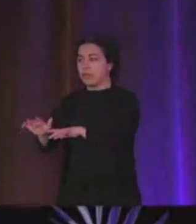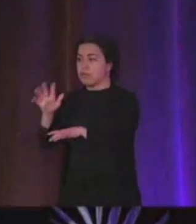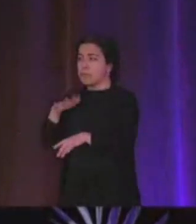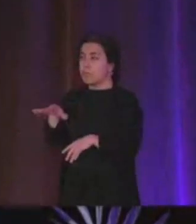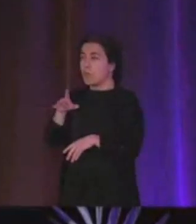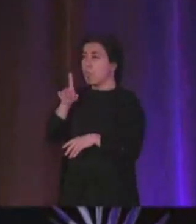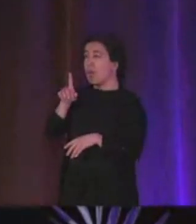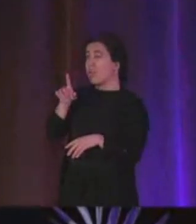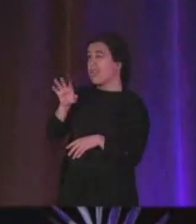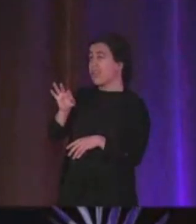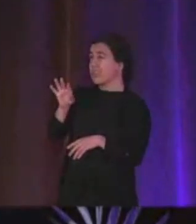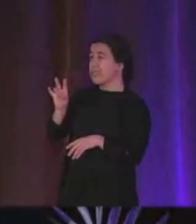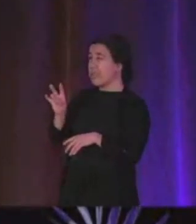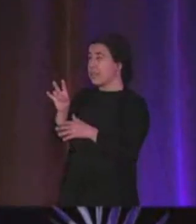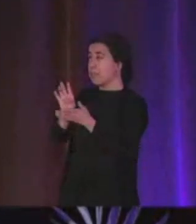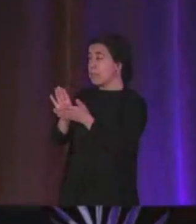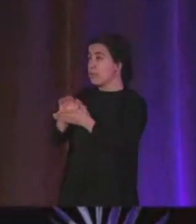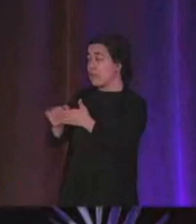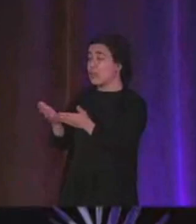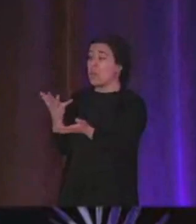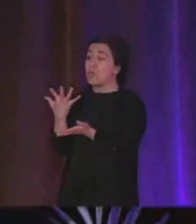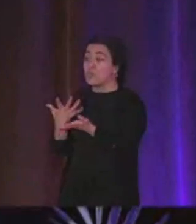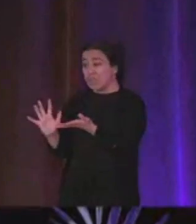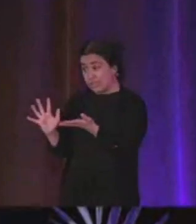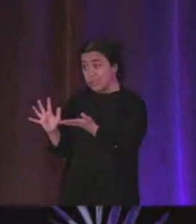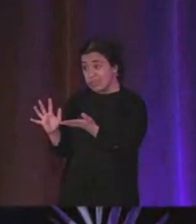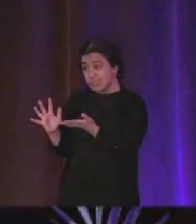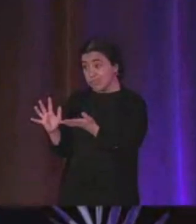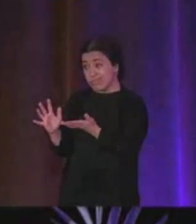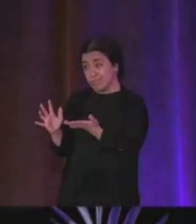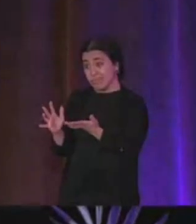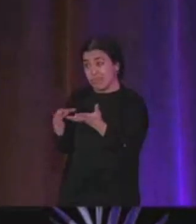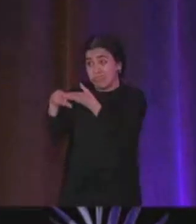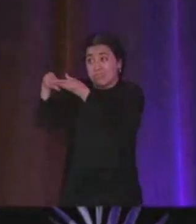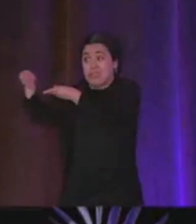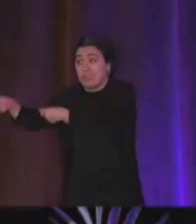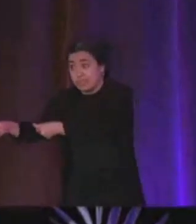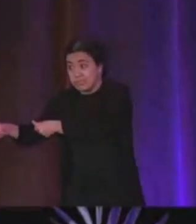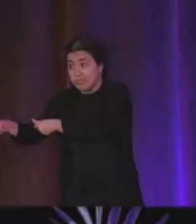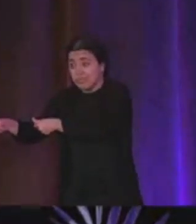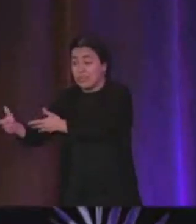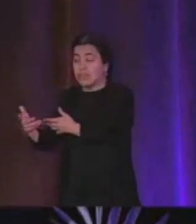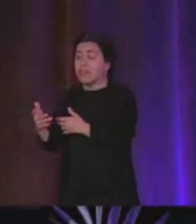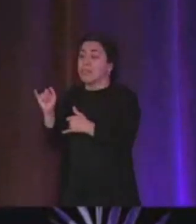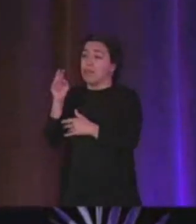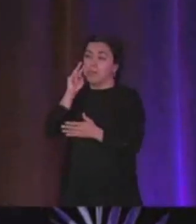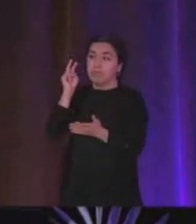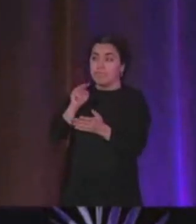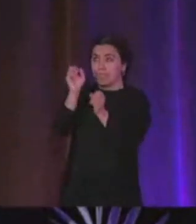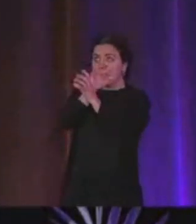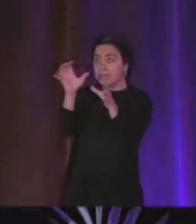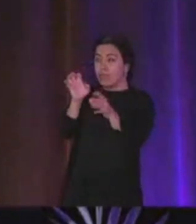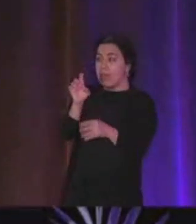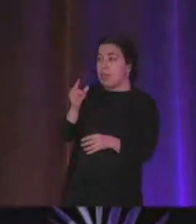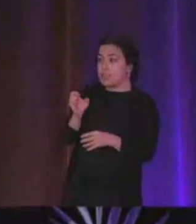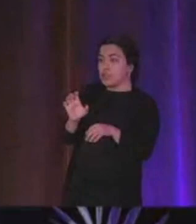$197 billion have been wasted. So these are big numbers. Let's see how the edge computing comes into the picture.